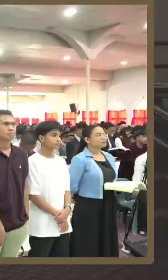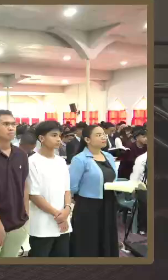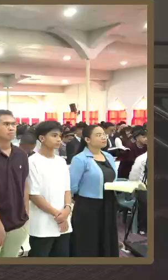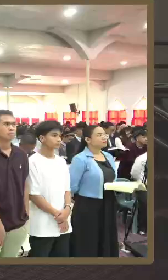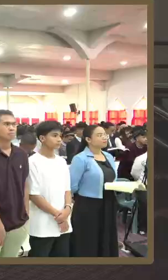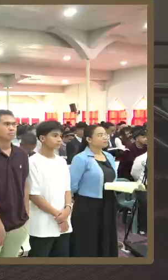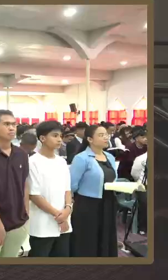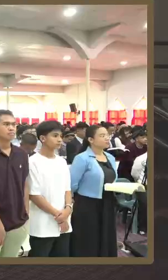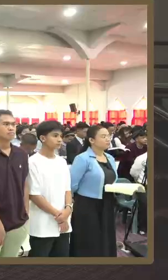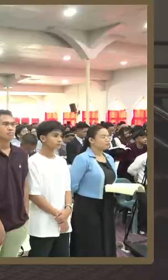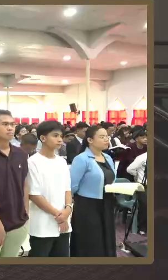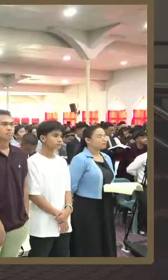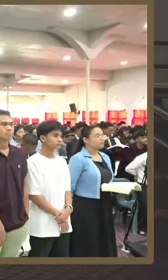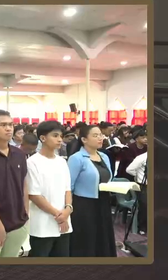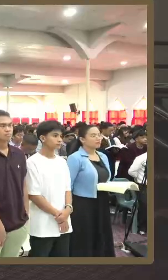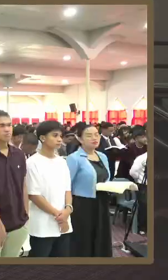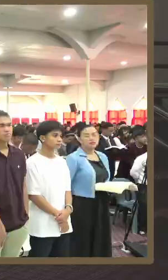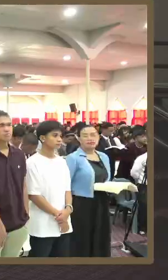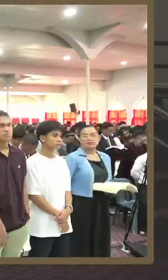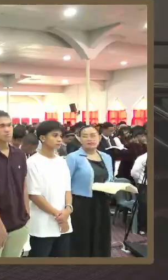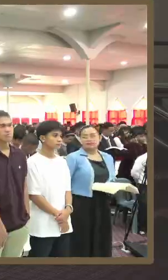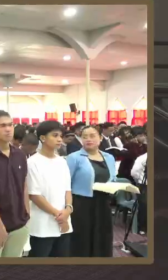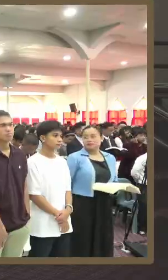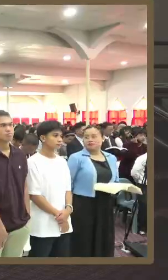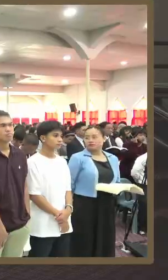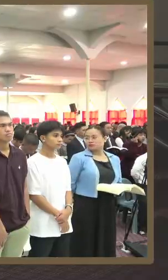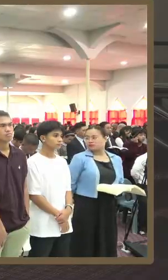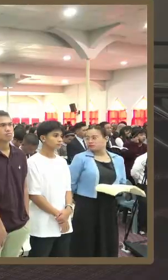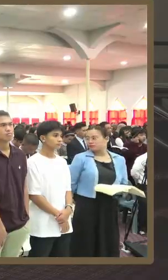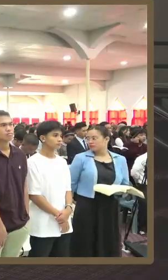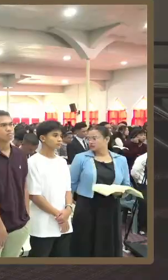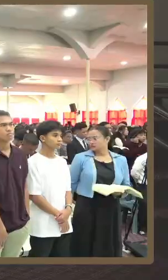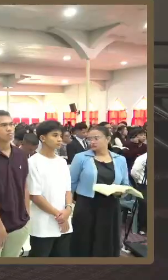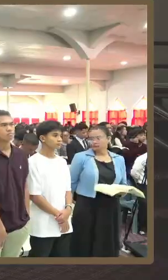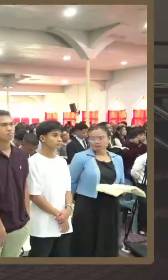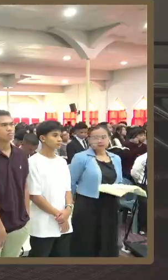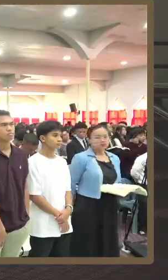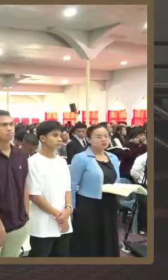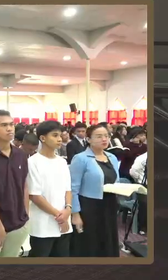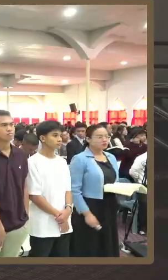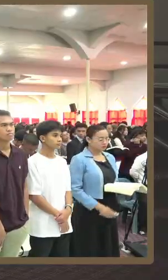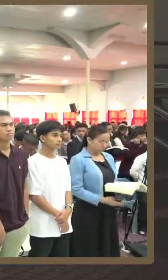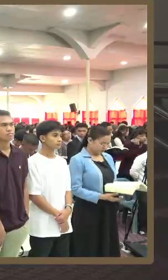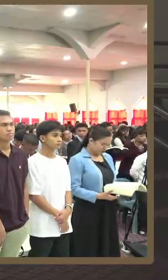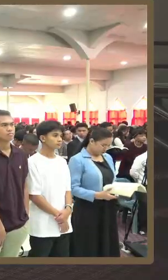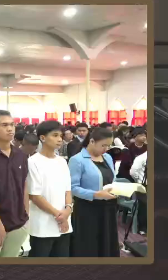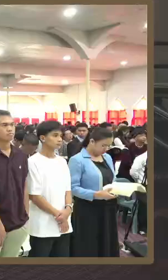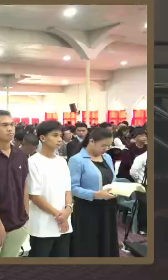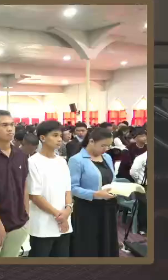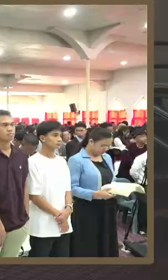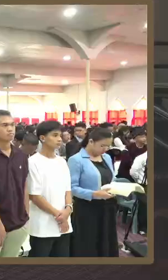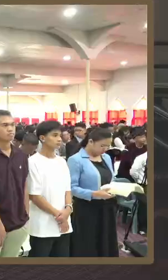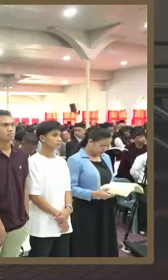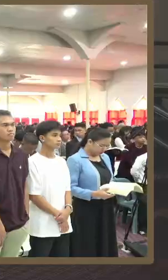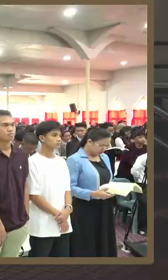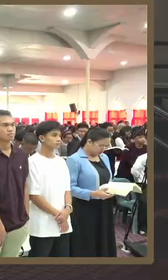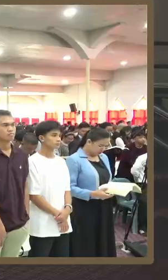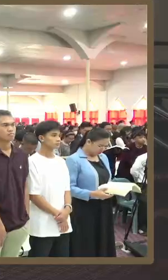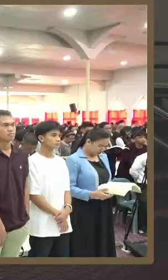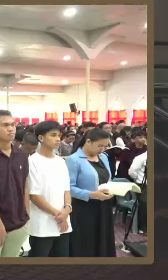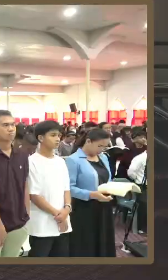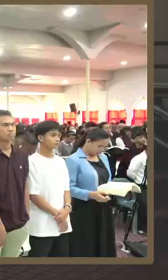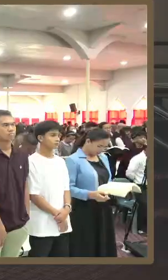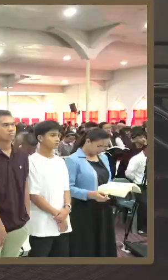28. Okay? Verse number 28. Are you with me now? First Chronicles chapter 16 in